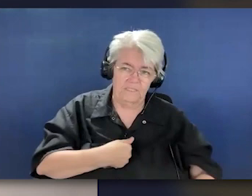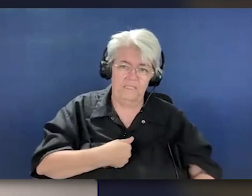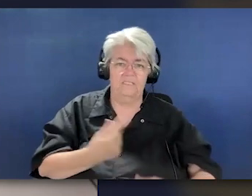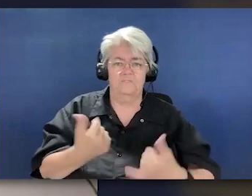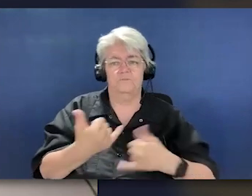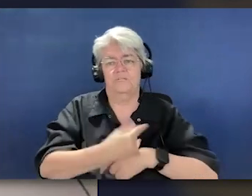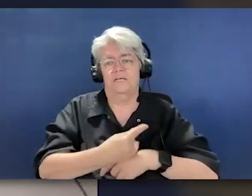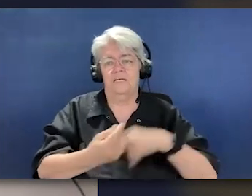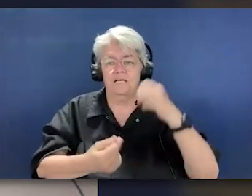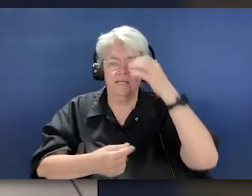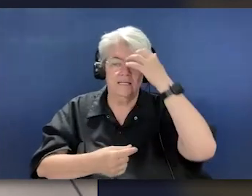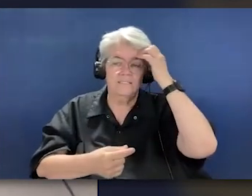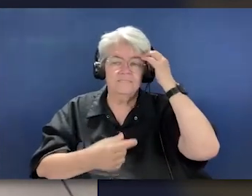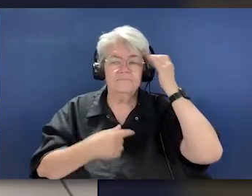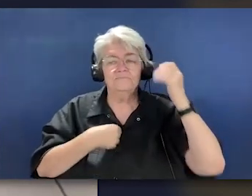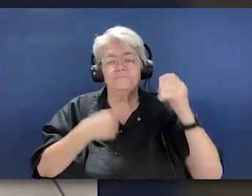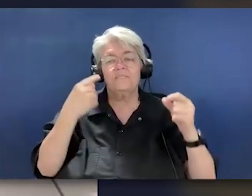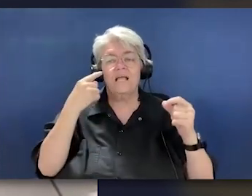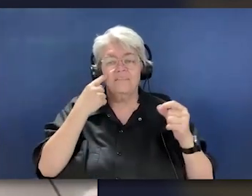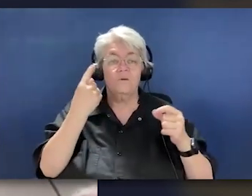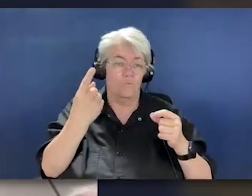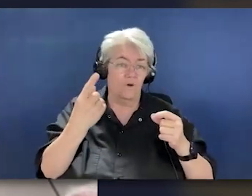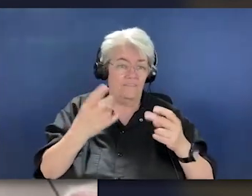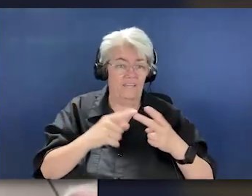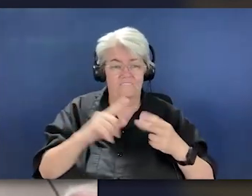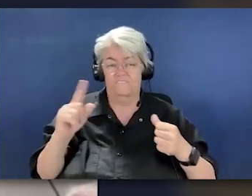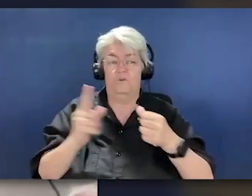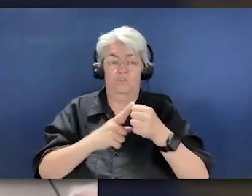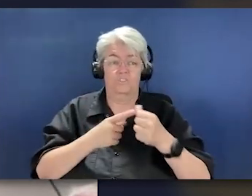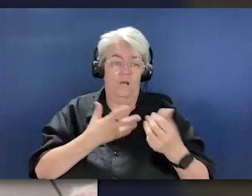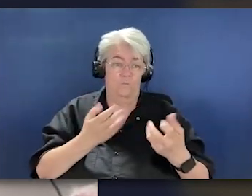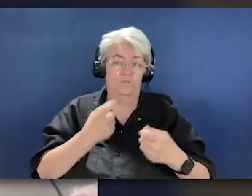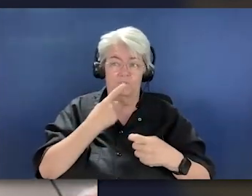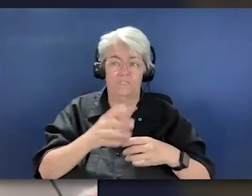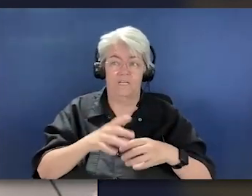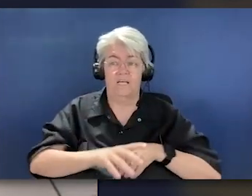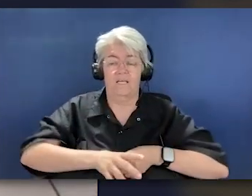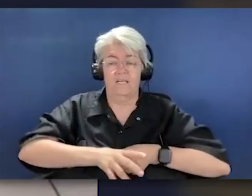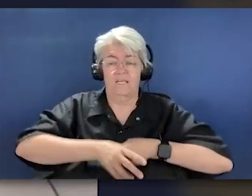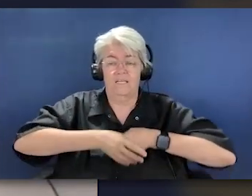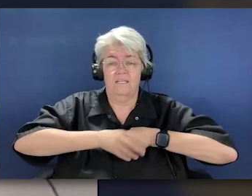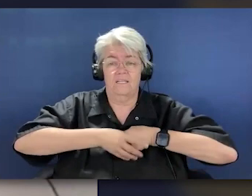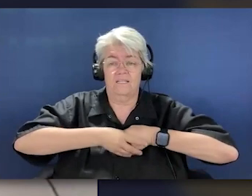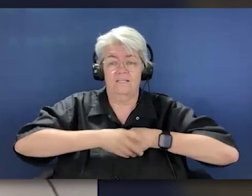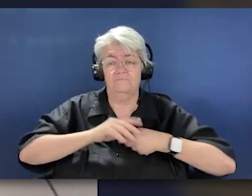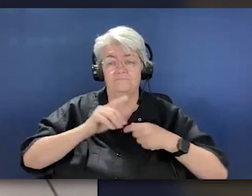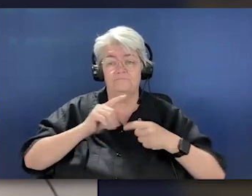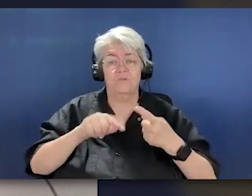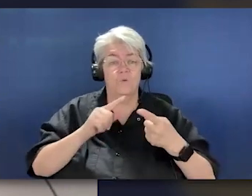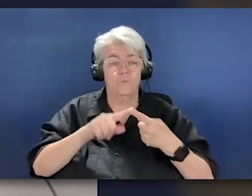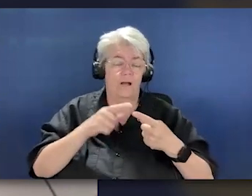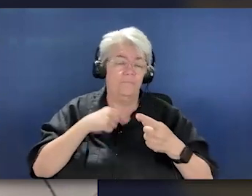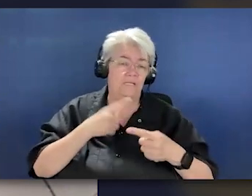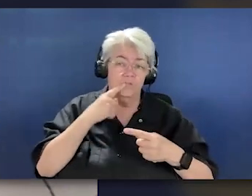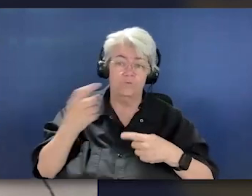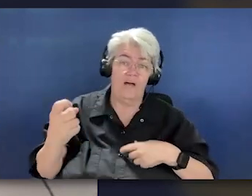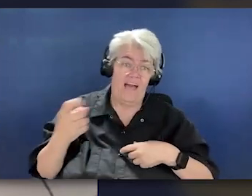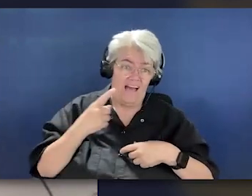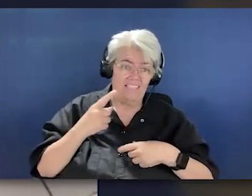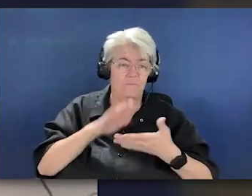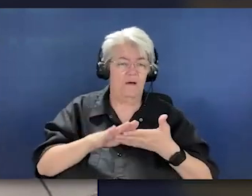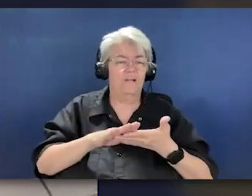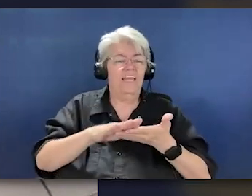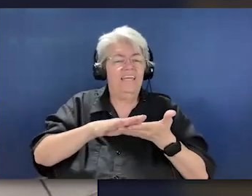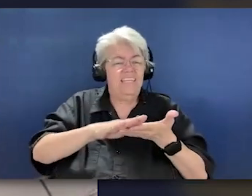today. I think one of the things I want to start by saying is that, you know, when I to be asked about an